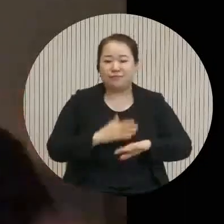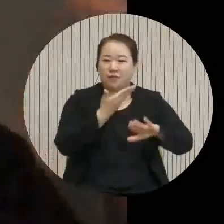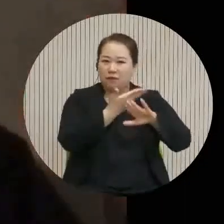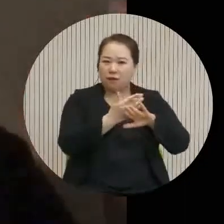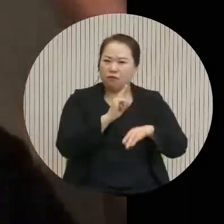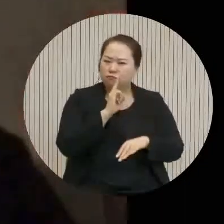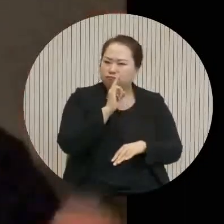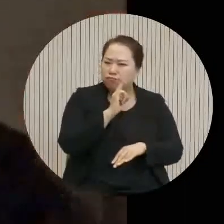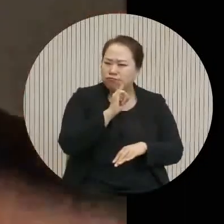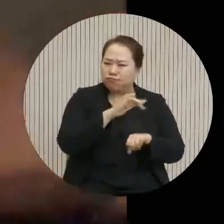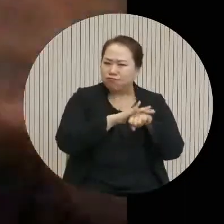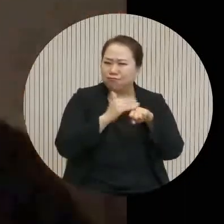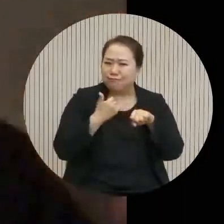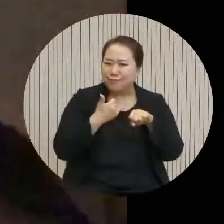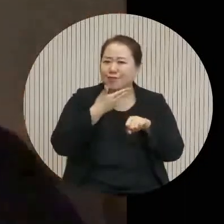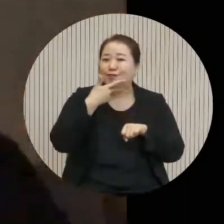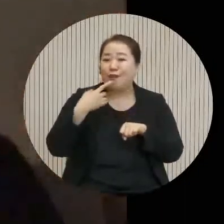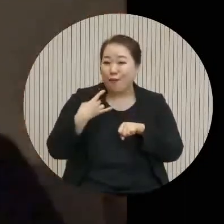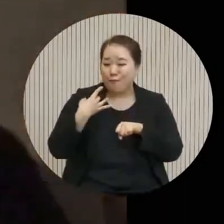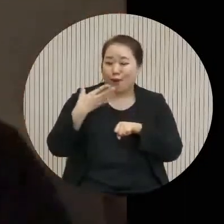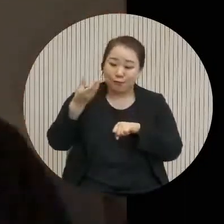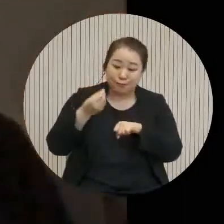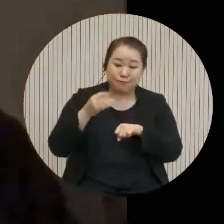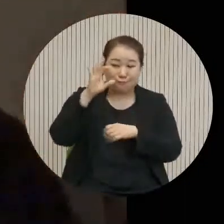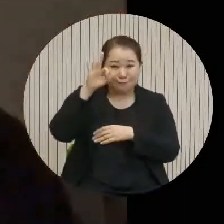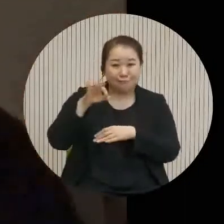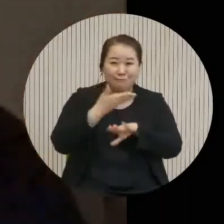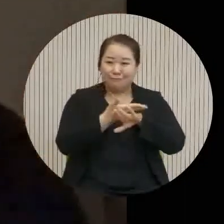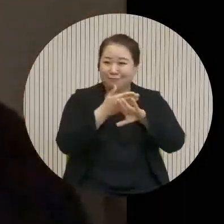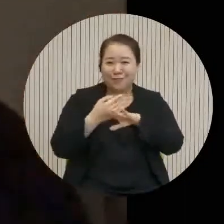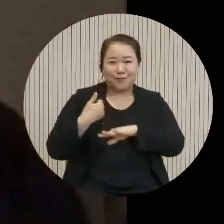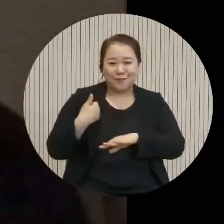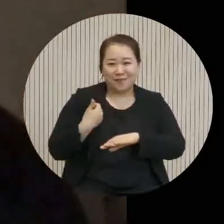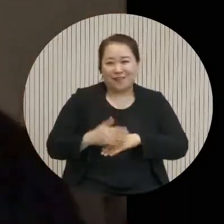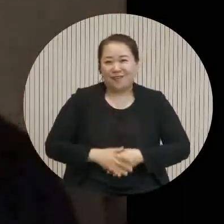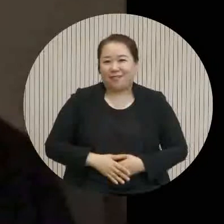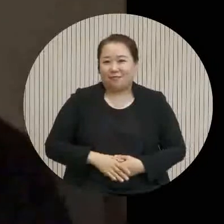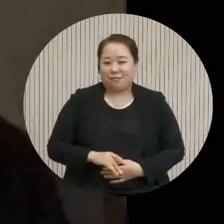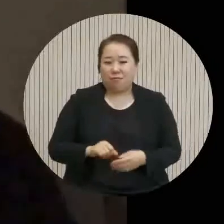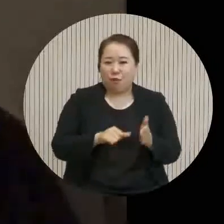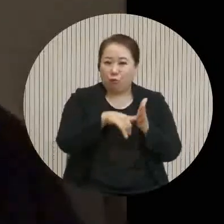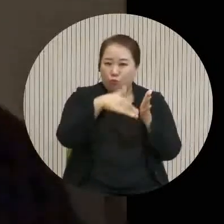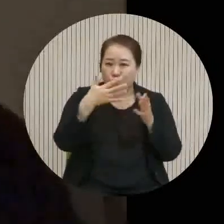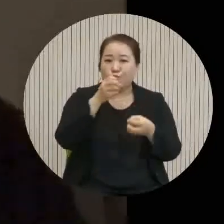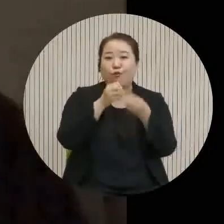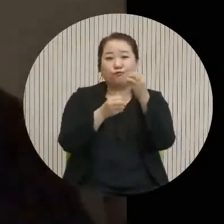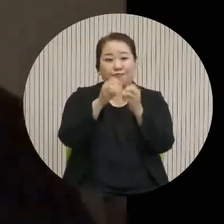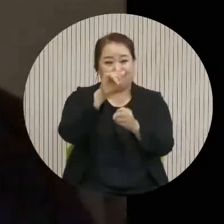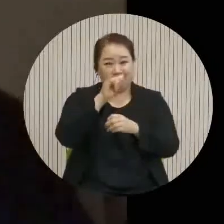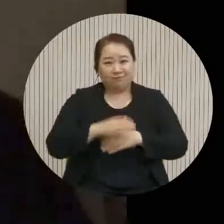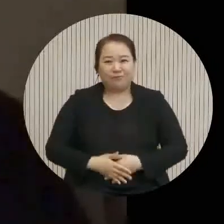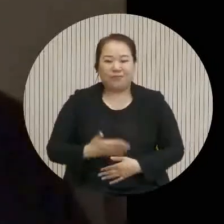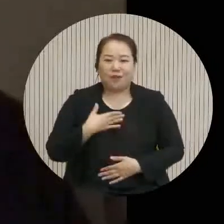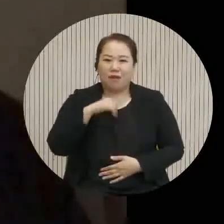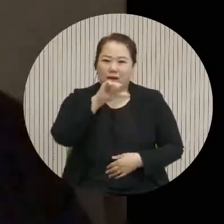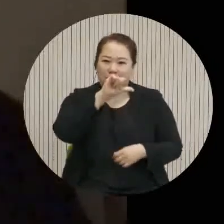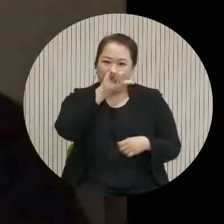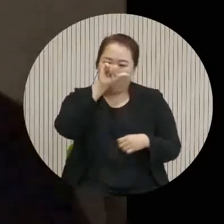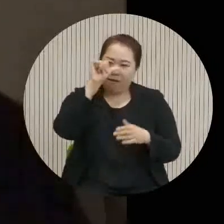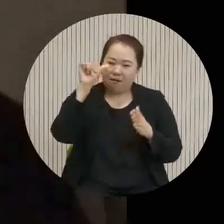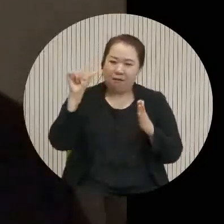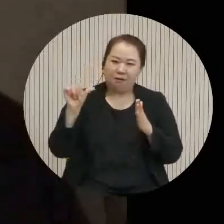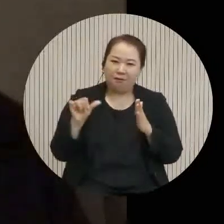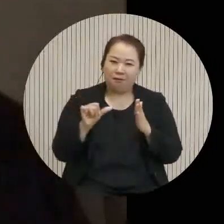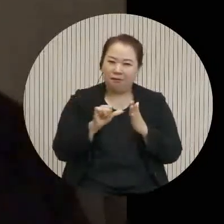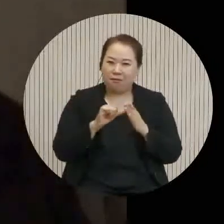had mostly bestsellers, popular novels, so that's what I listened to. That was a